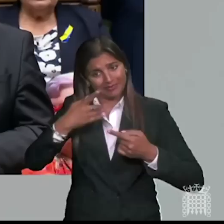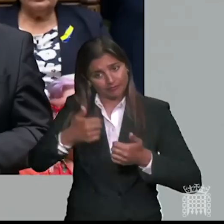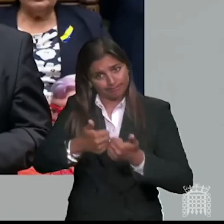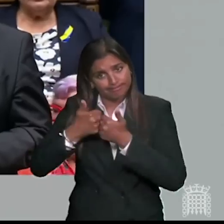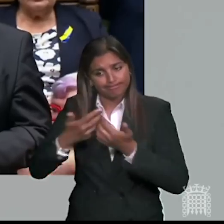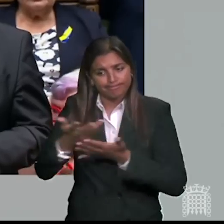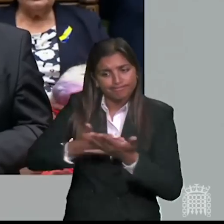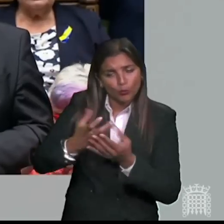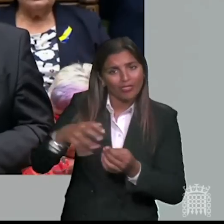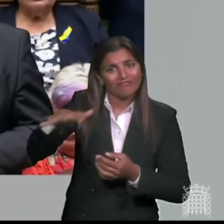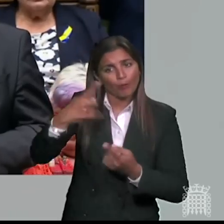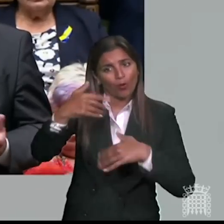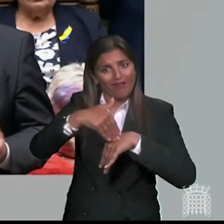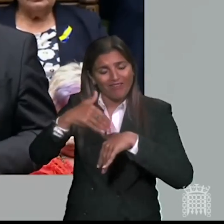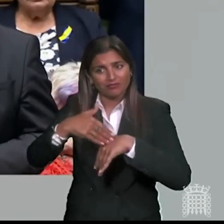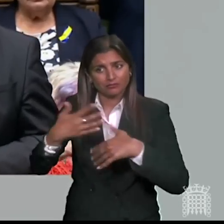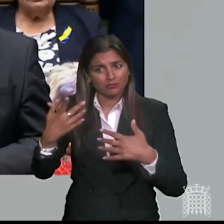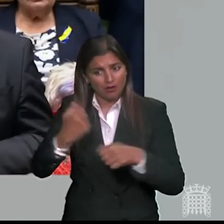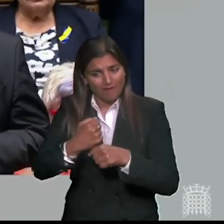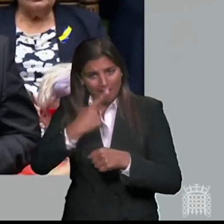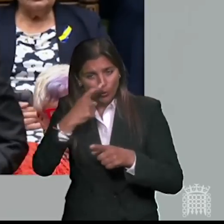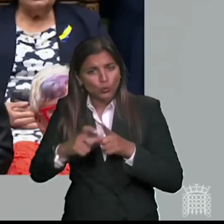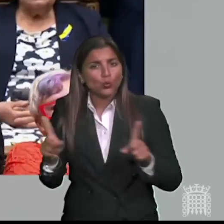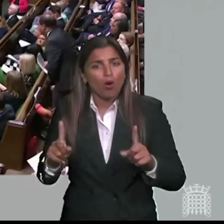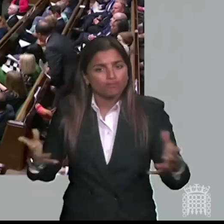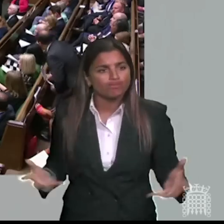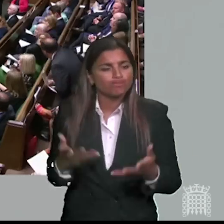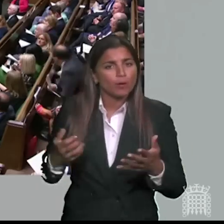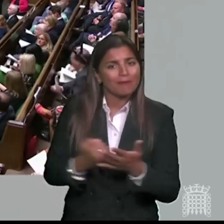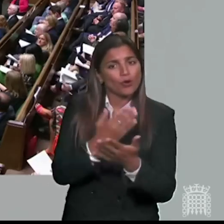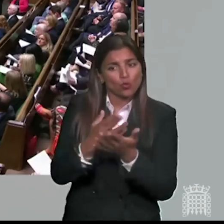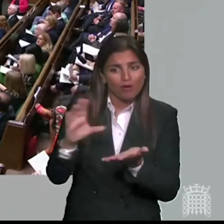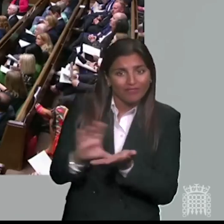government can do to raise awareness and vital funds for research going forward?